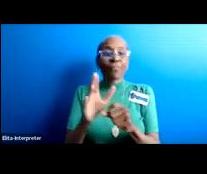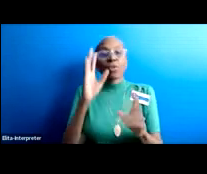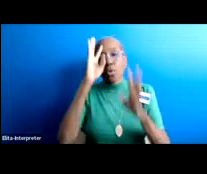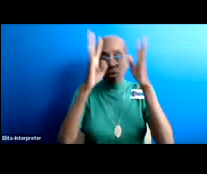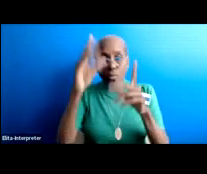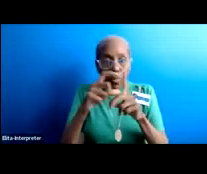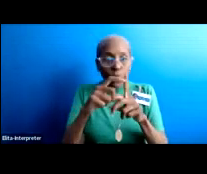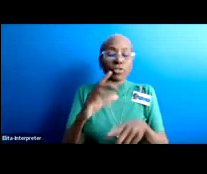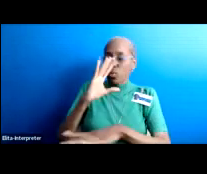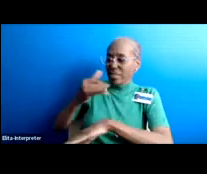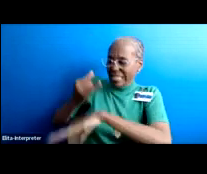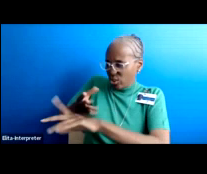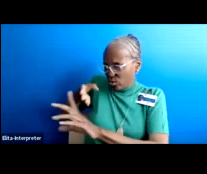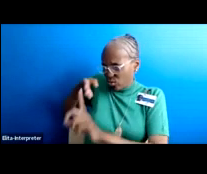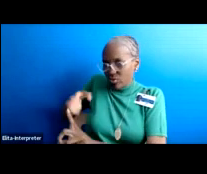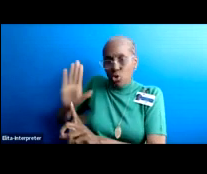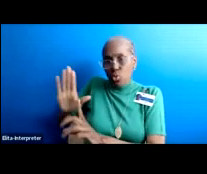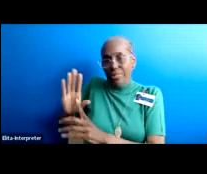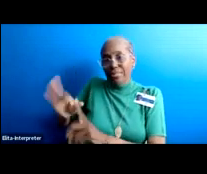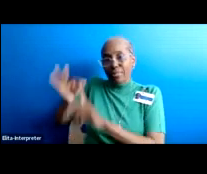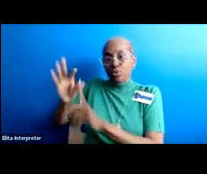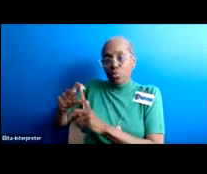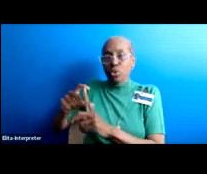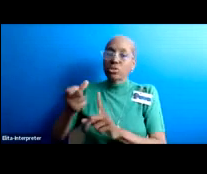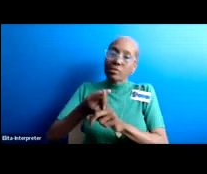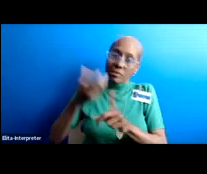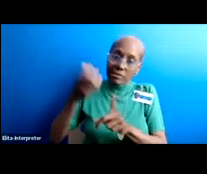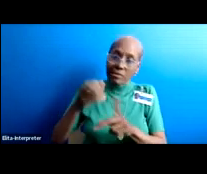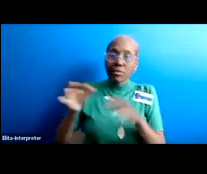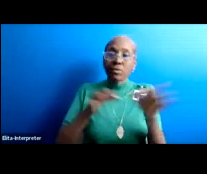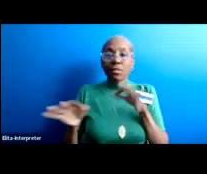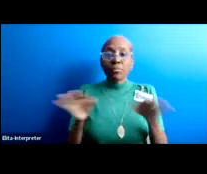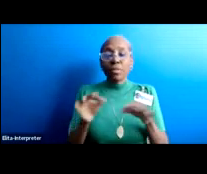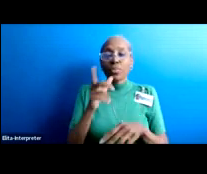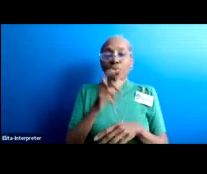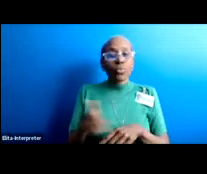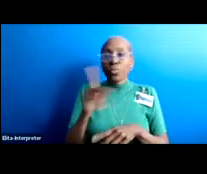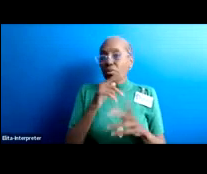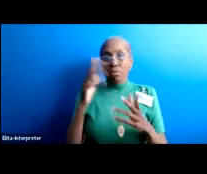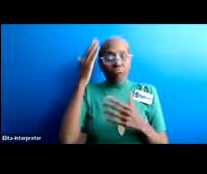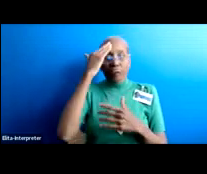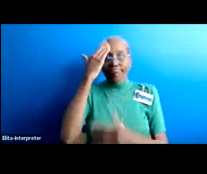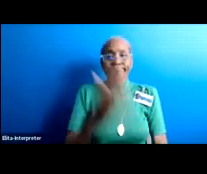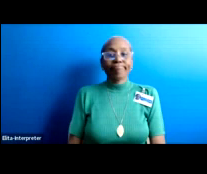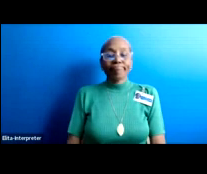are institutional words are explained out for those who may not be familiar with